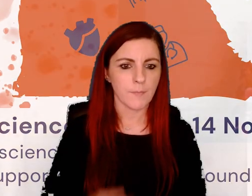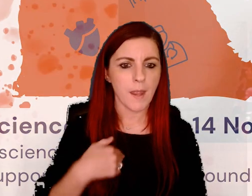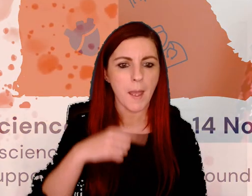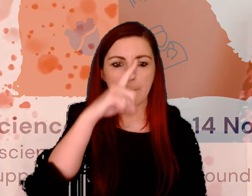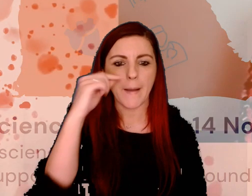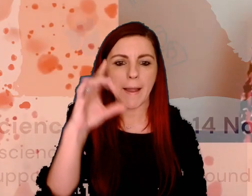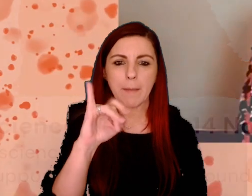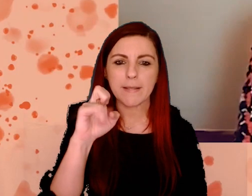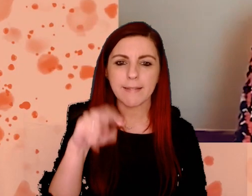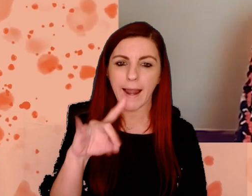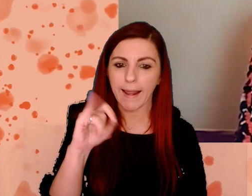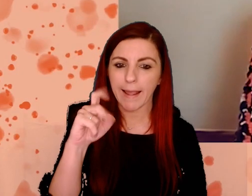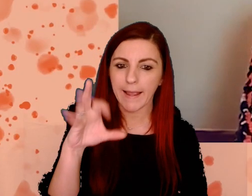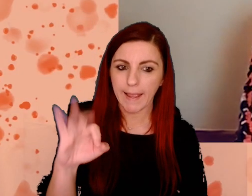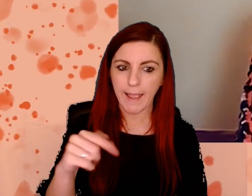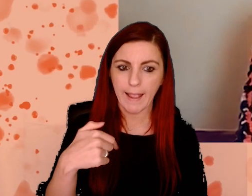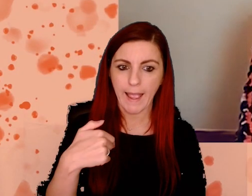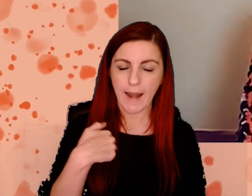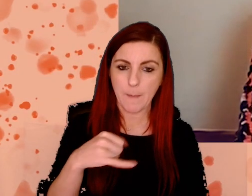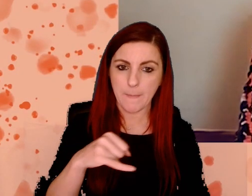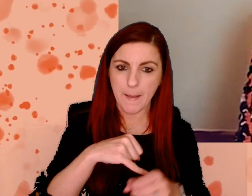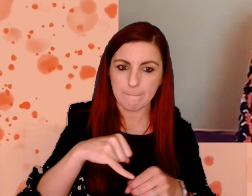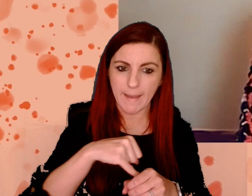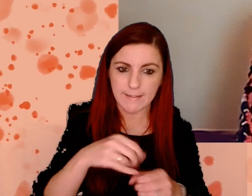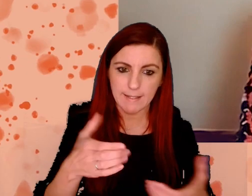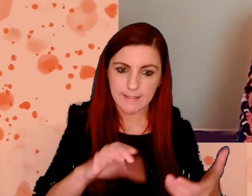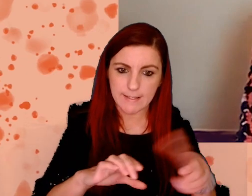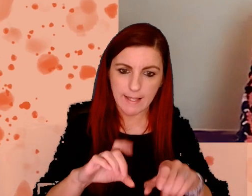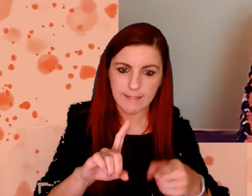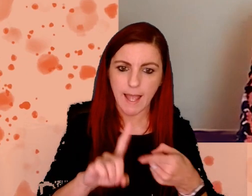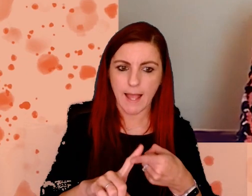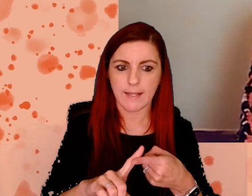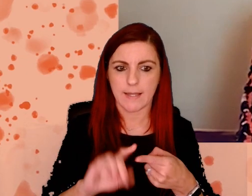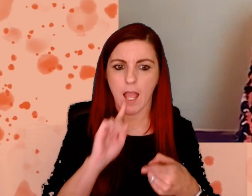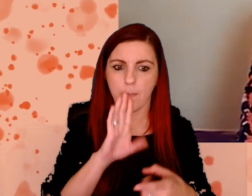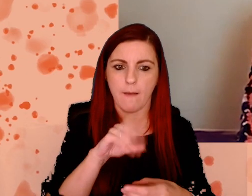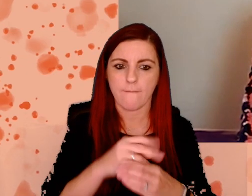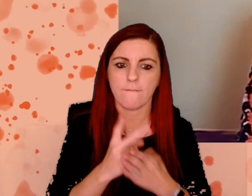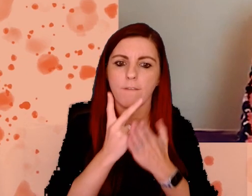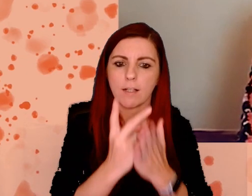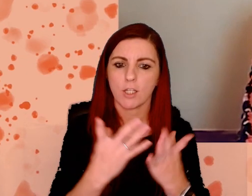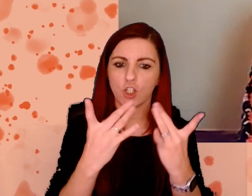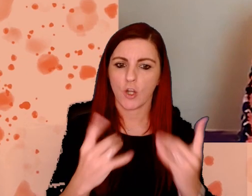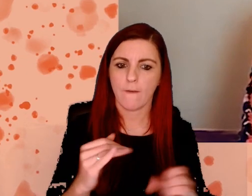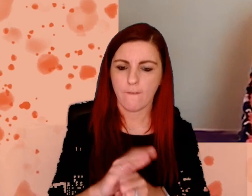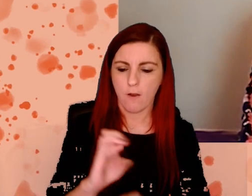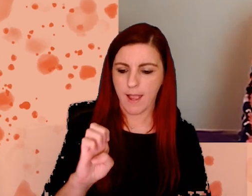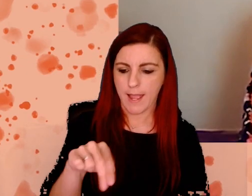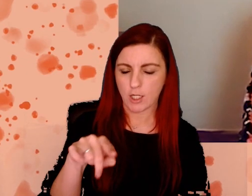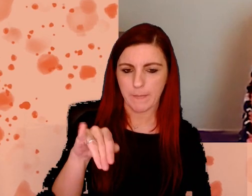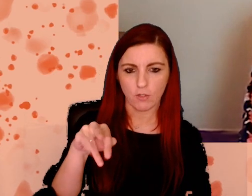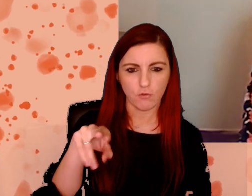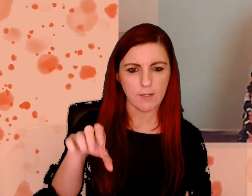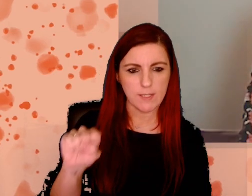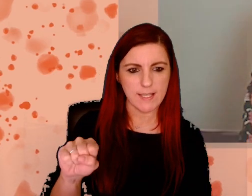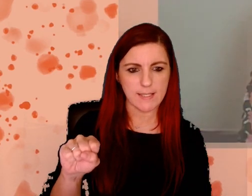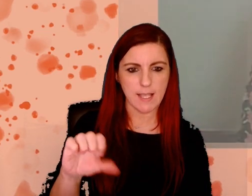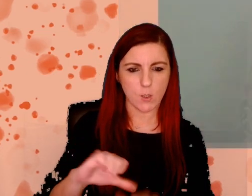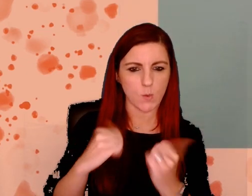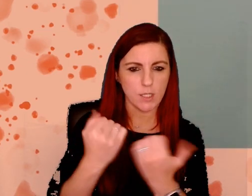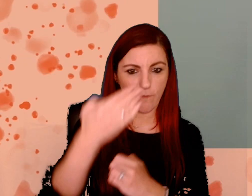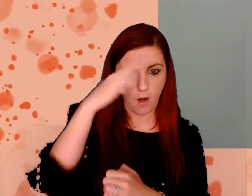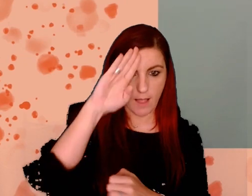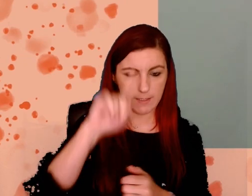My name is Kathleen King and I'm a medical scientist. I also am a volunteer chair of the Endometriosis Association of Ireland.